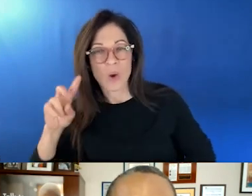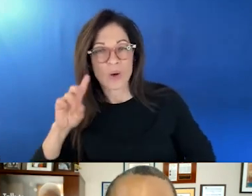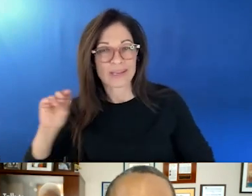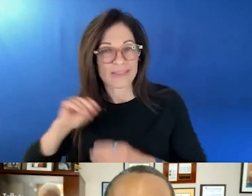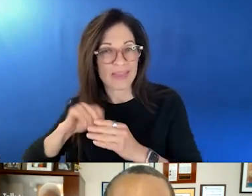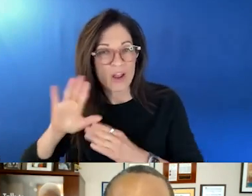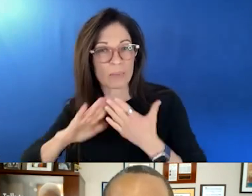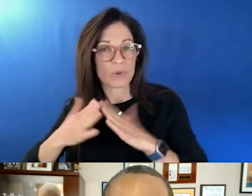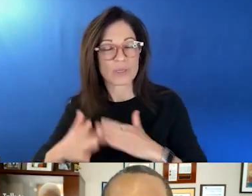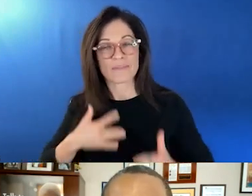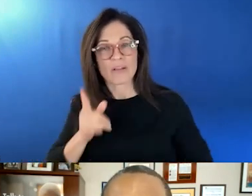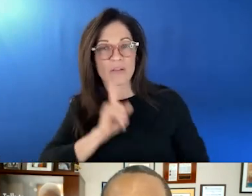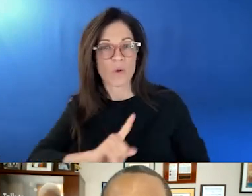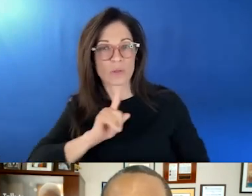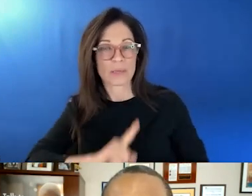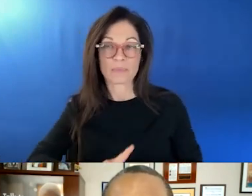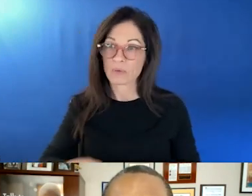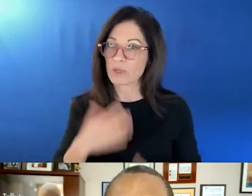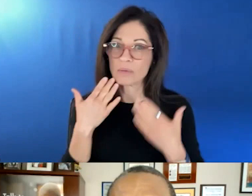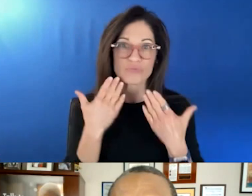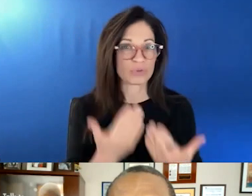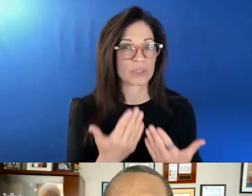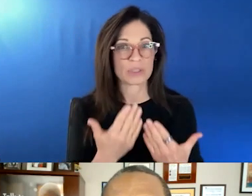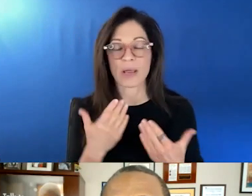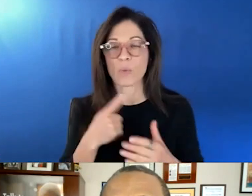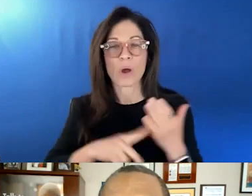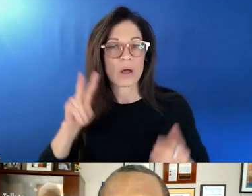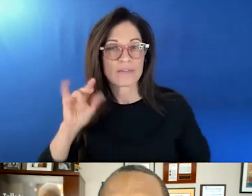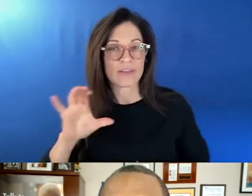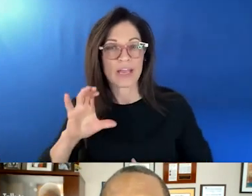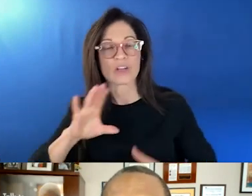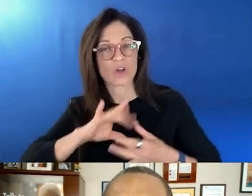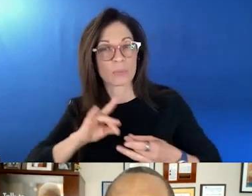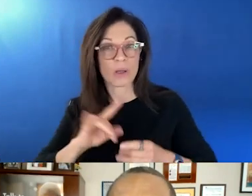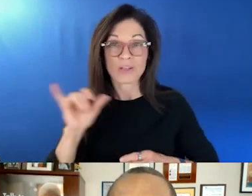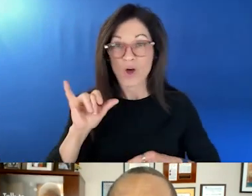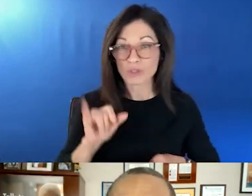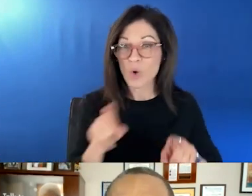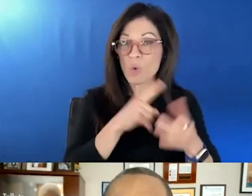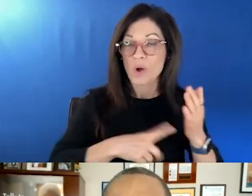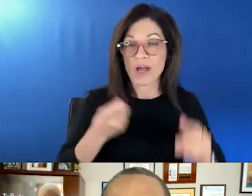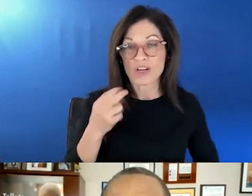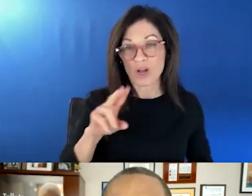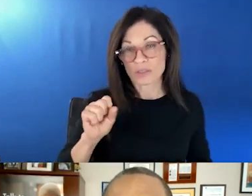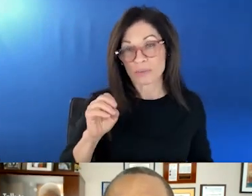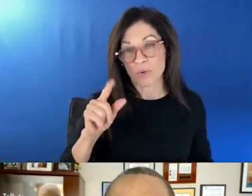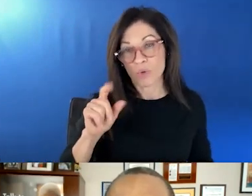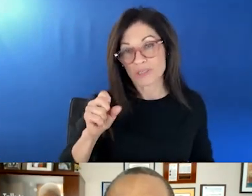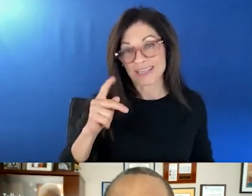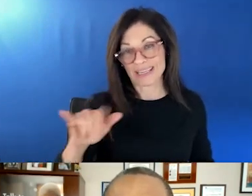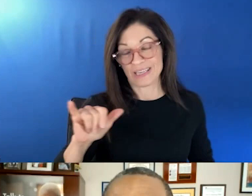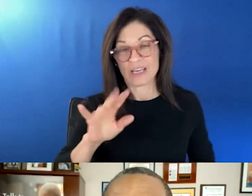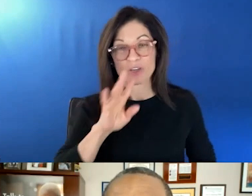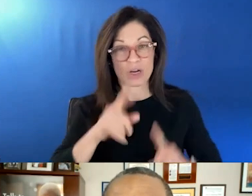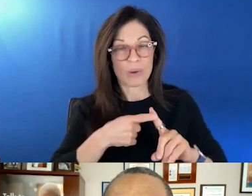lonely. And really appreciate what Vic mentioned, because it touches on what Robert Sapolsky also said about how empathy, we don't want to just pat ourselves in the back.